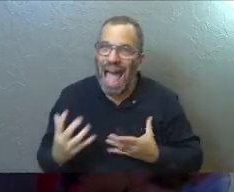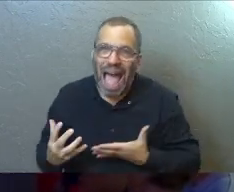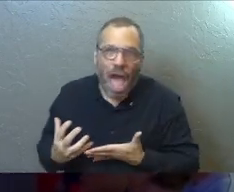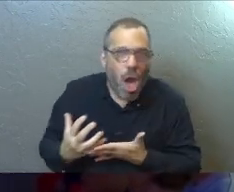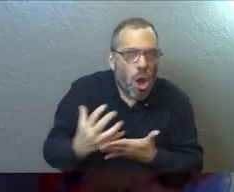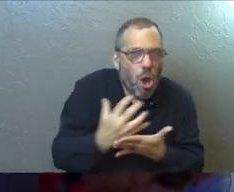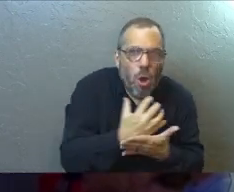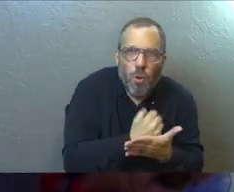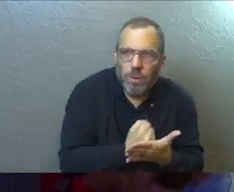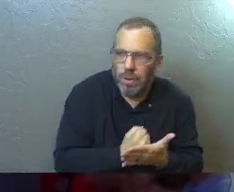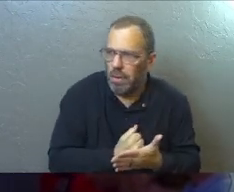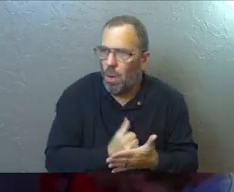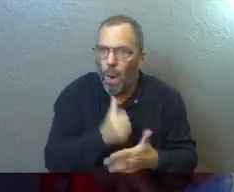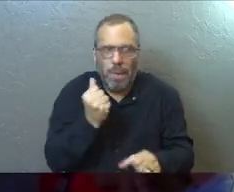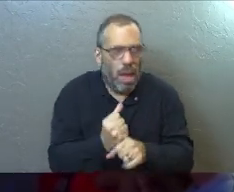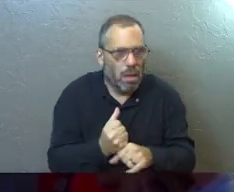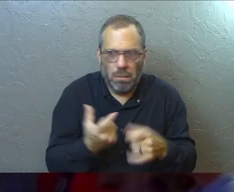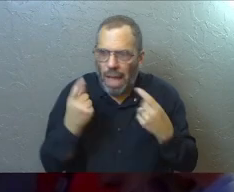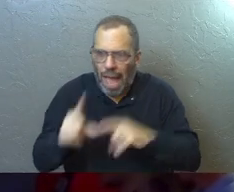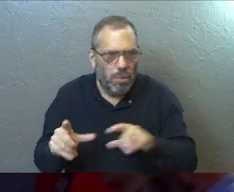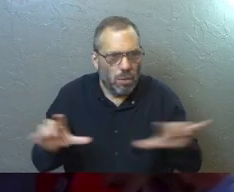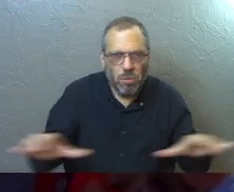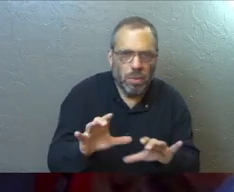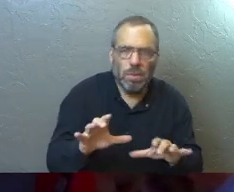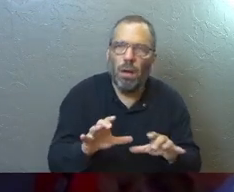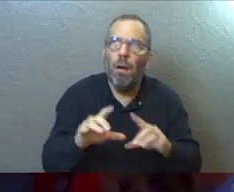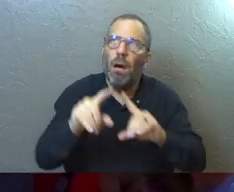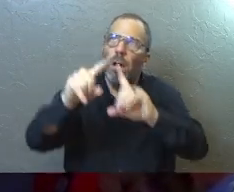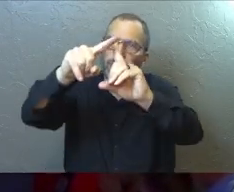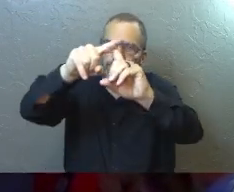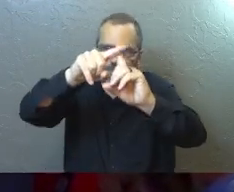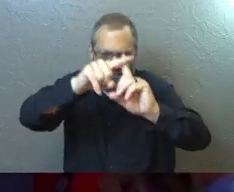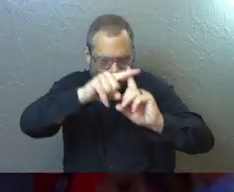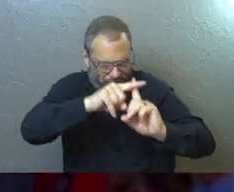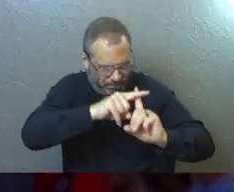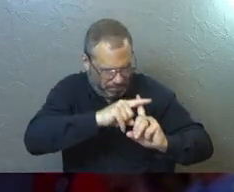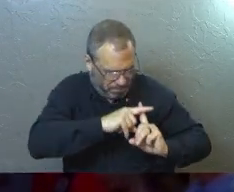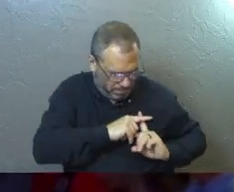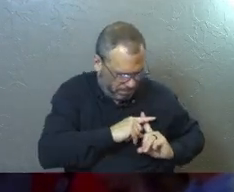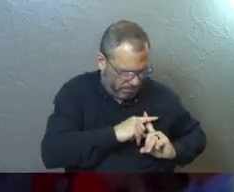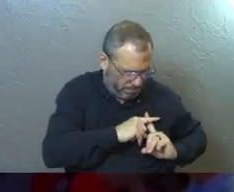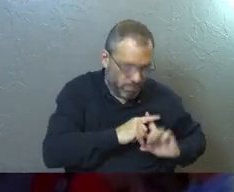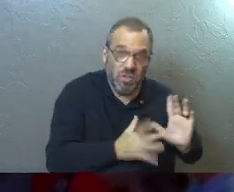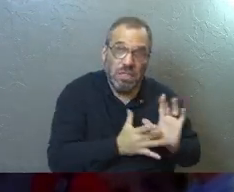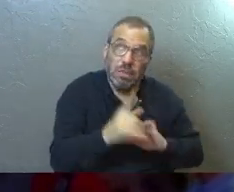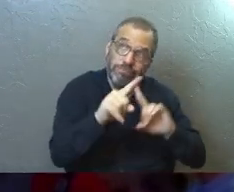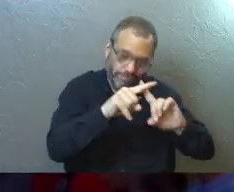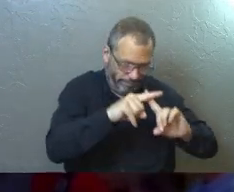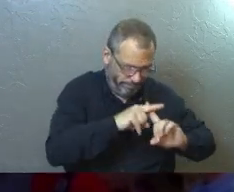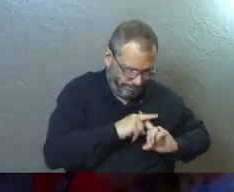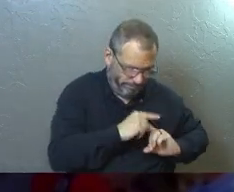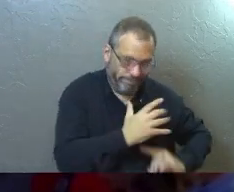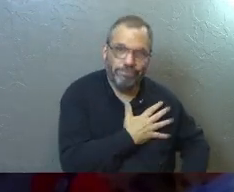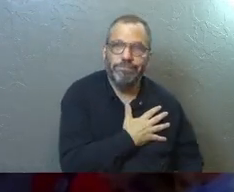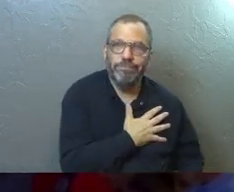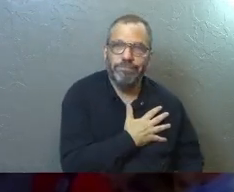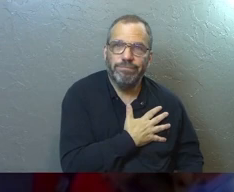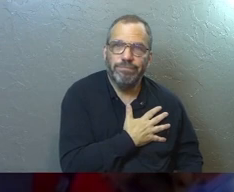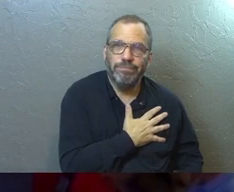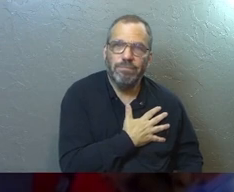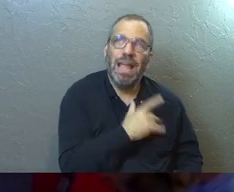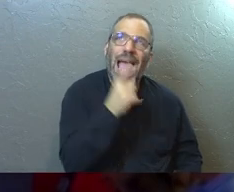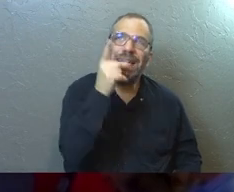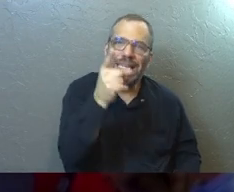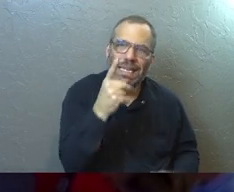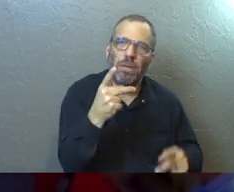right? It's not you making anything happen. It's you letting Jesus come in. And he's the one who will